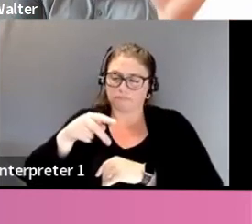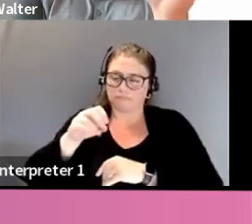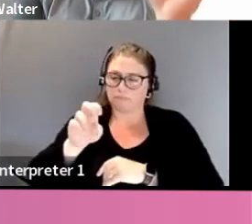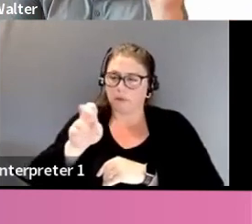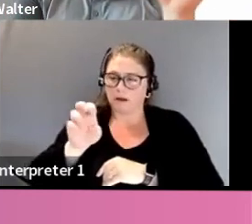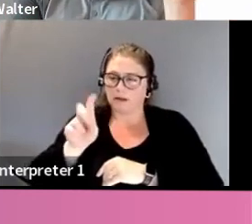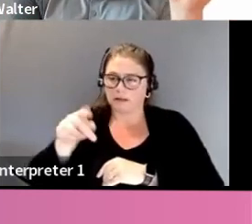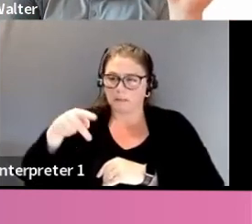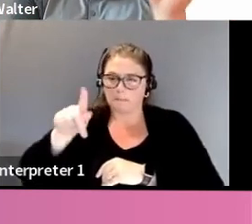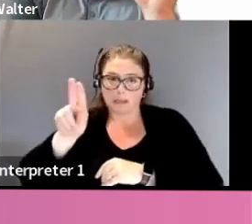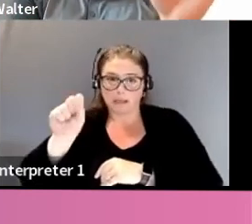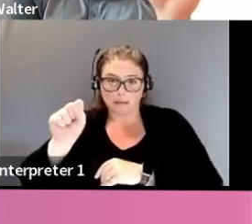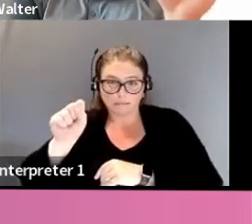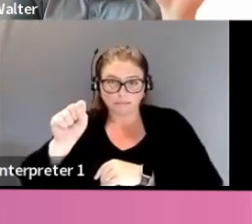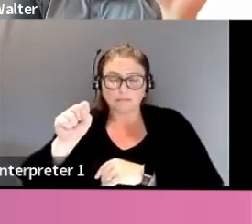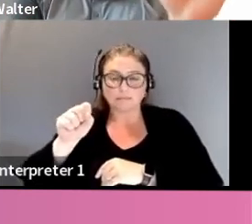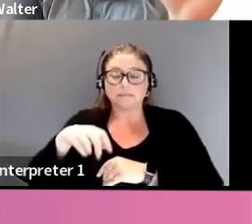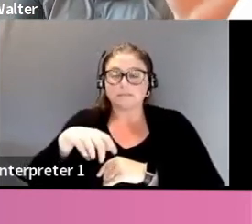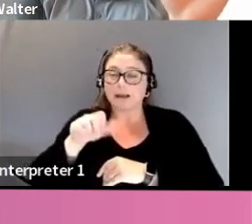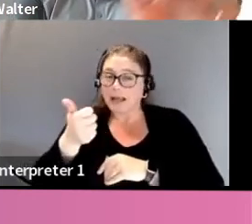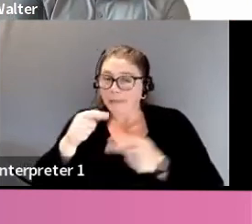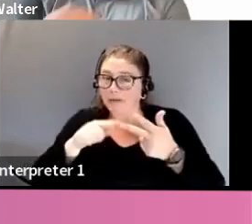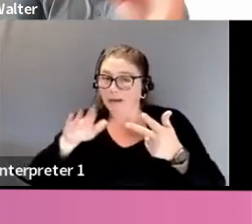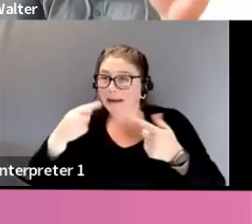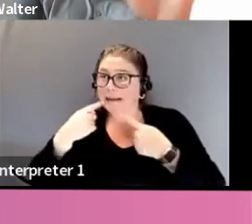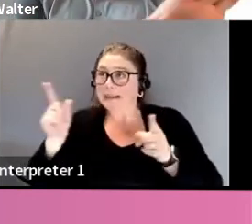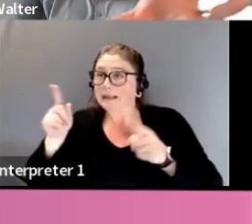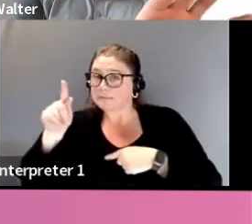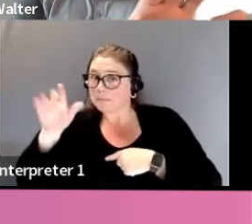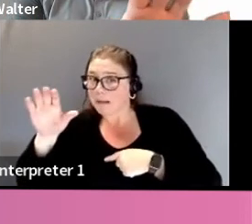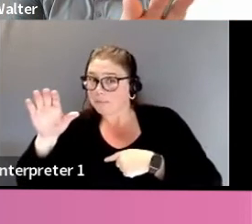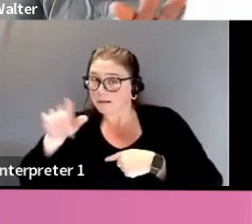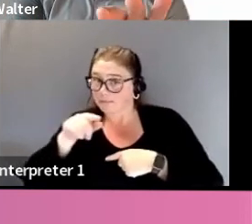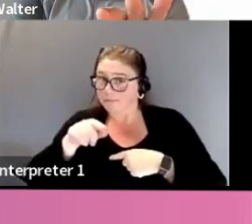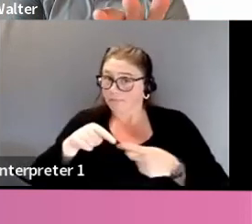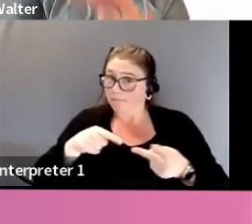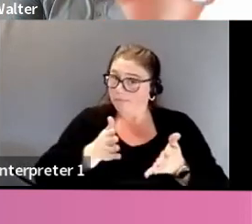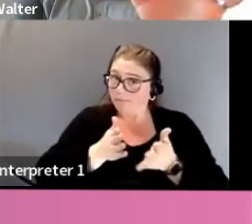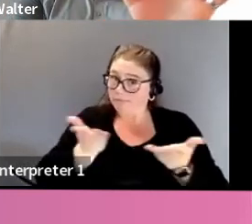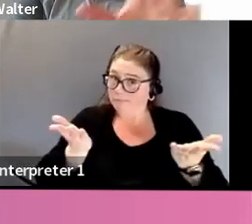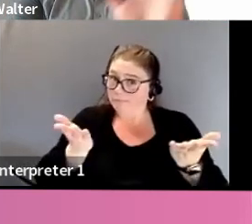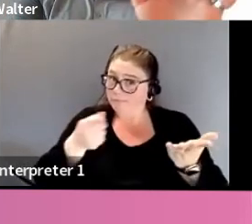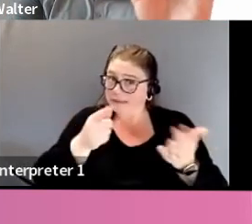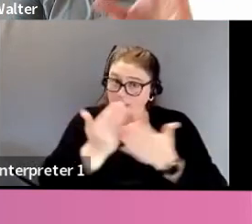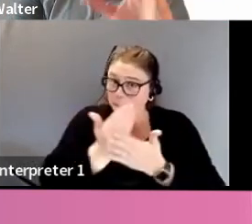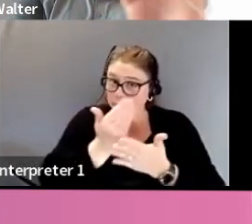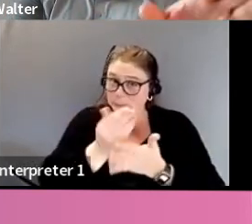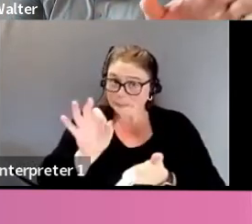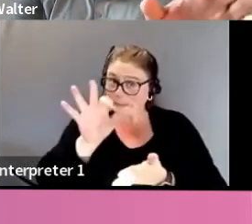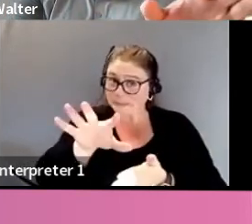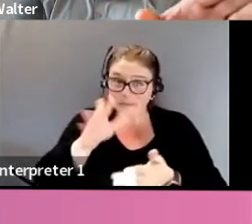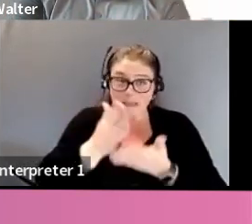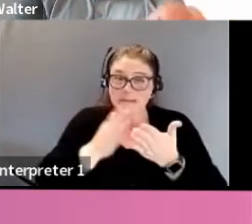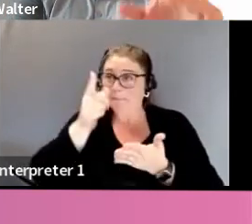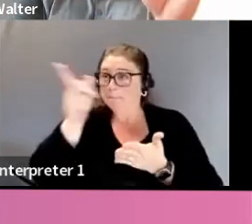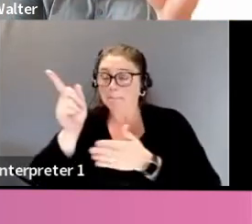actually have a special third perk that we haven't really launched publicly yet. So this is coming to you all fresh, okay? Some of our partner networks haven't even